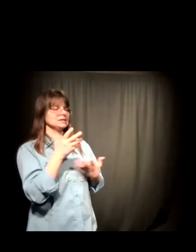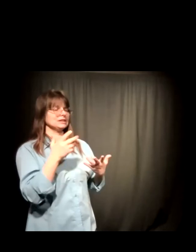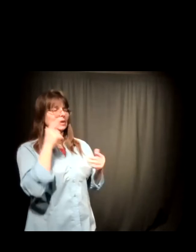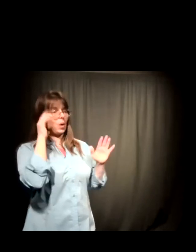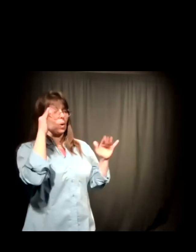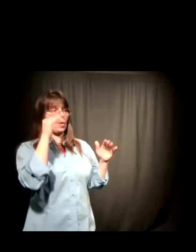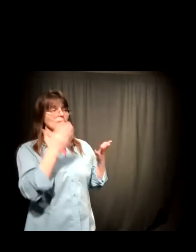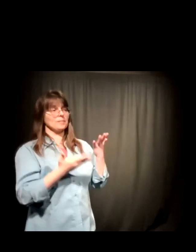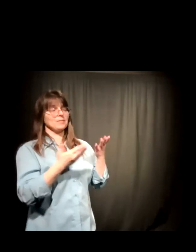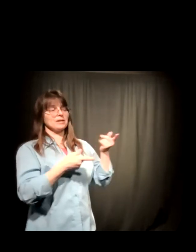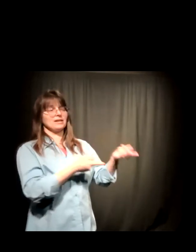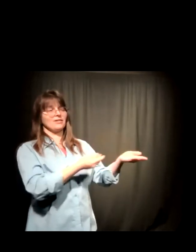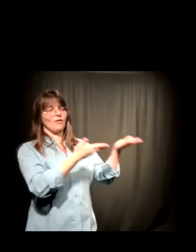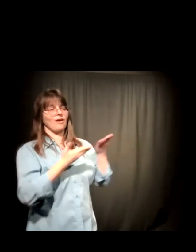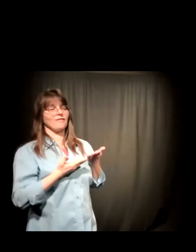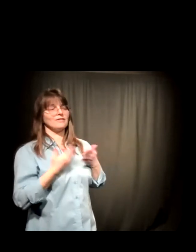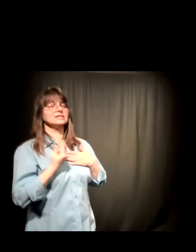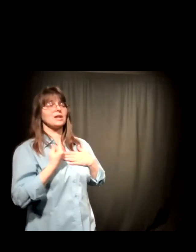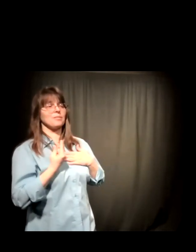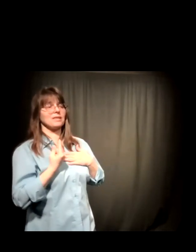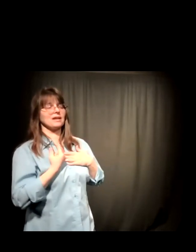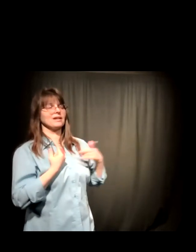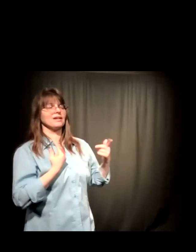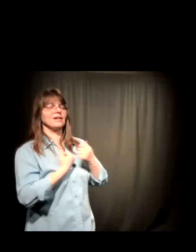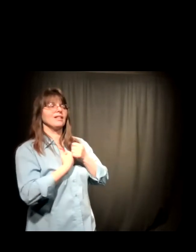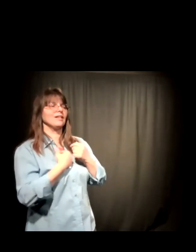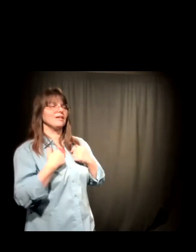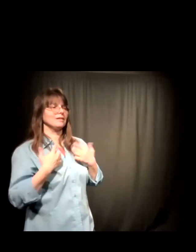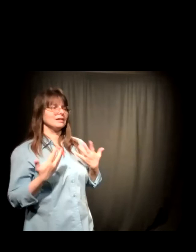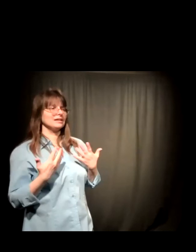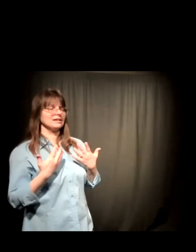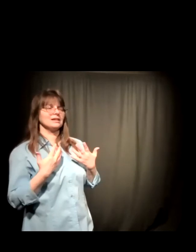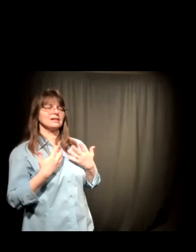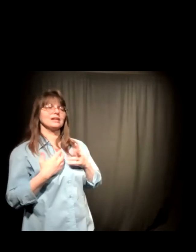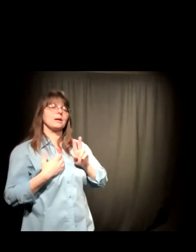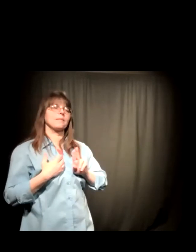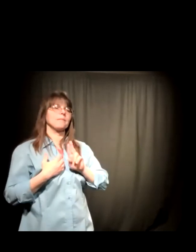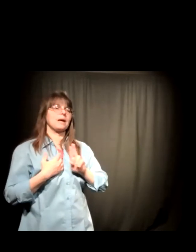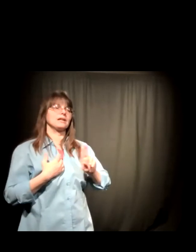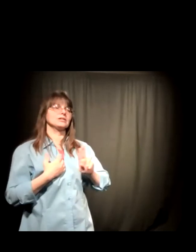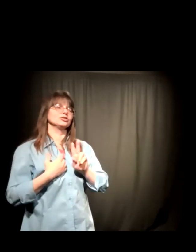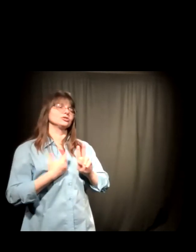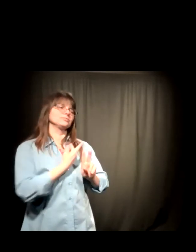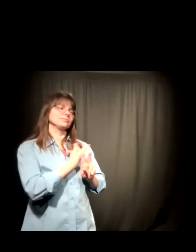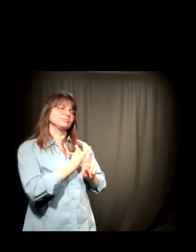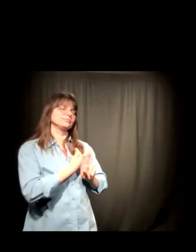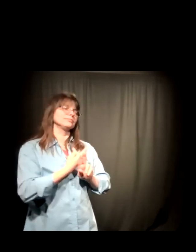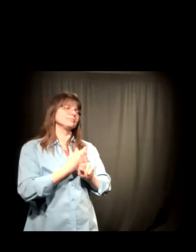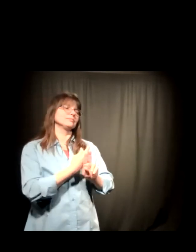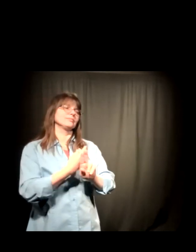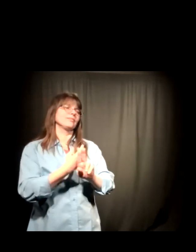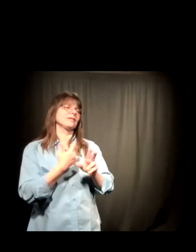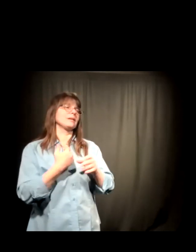something. He could offer companionship, but this too, He wanted to make the world different for